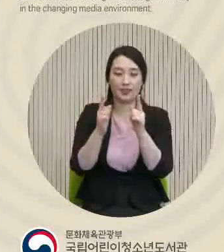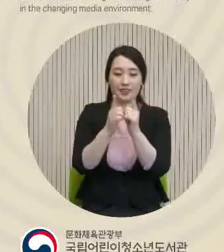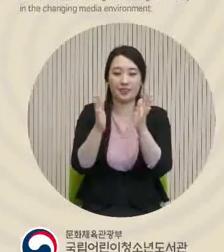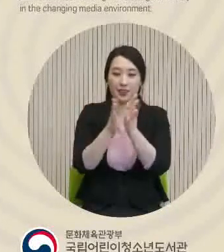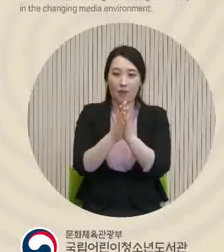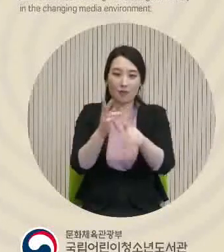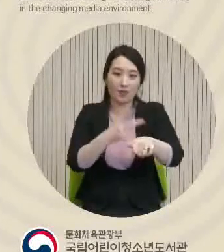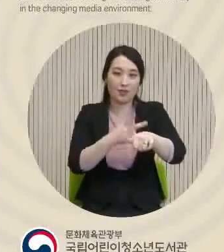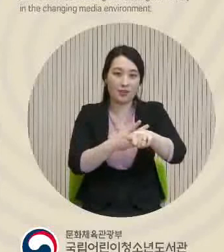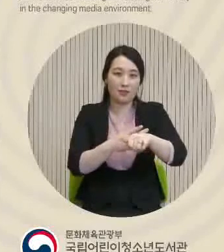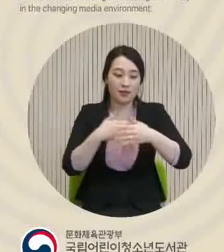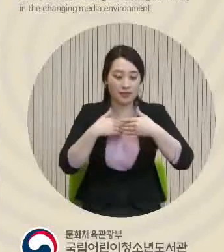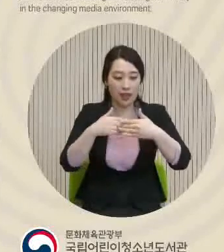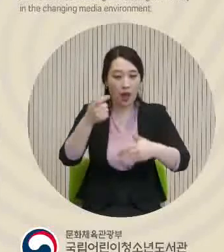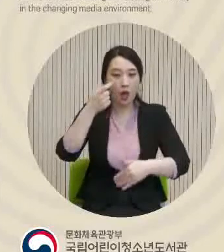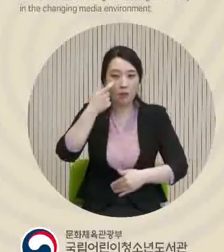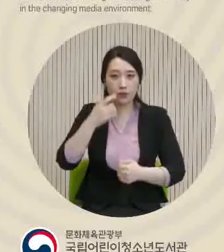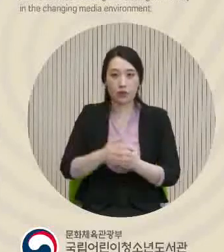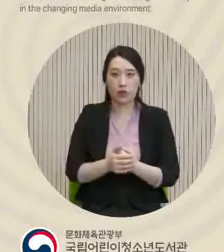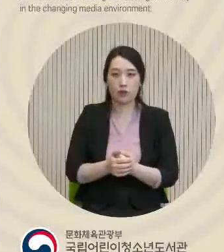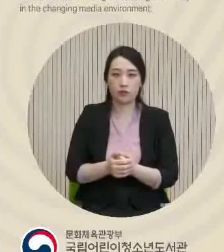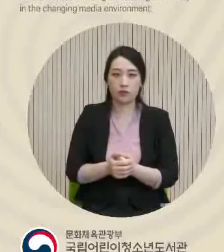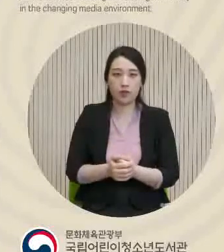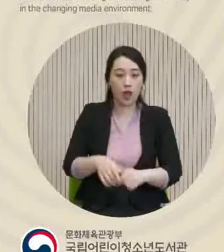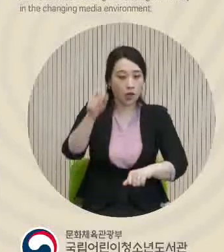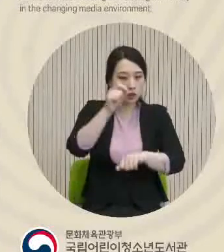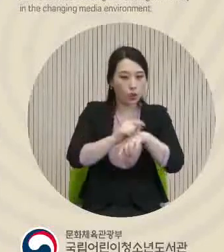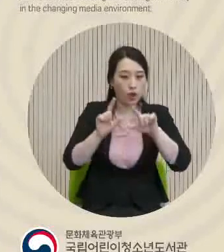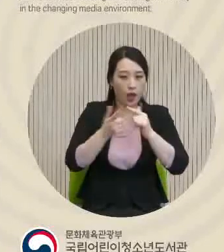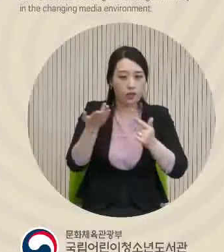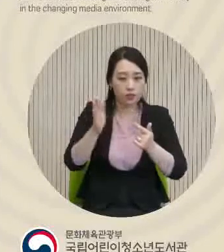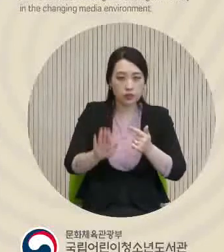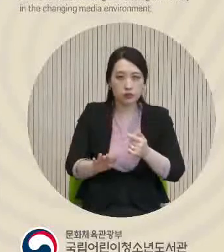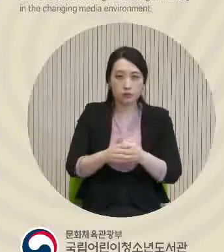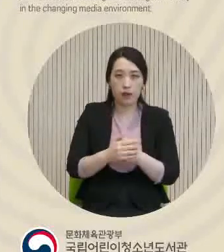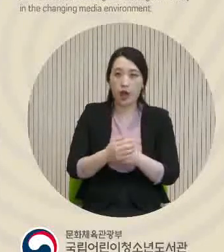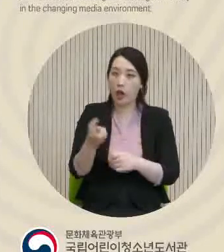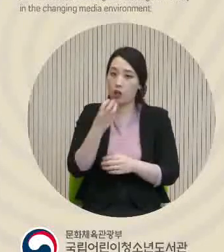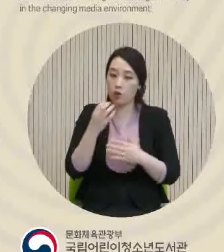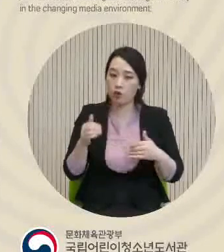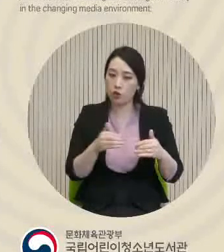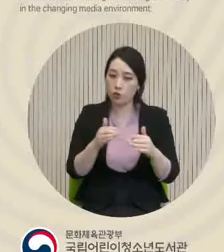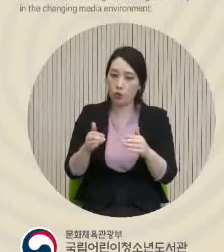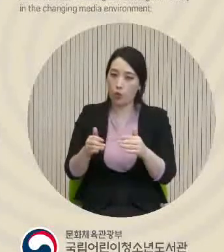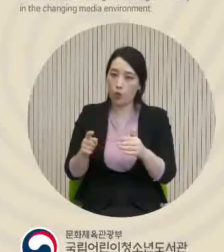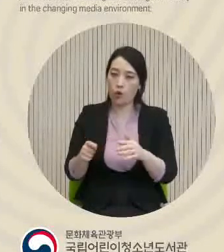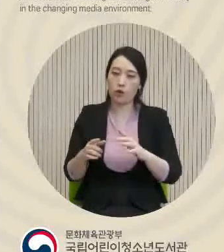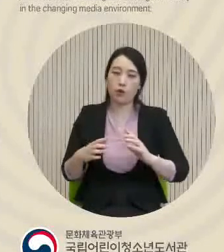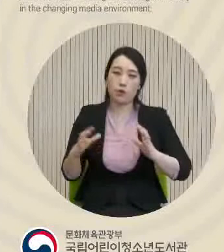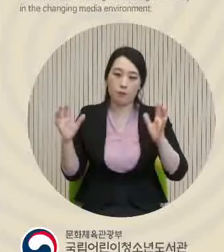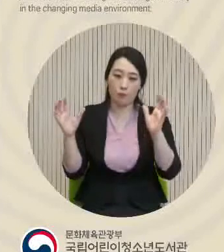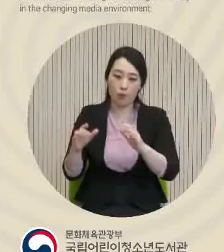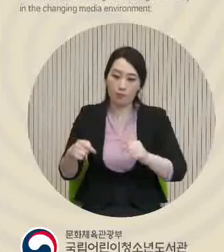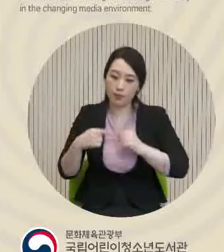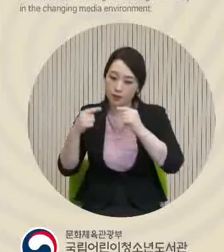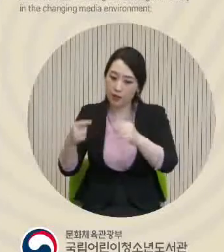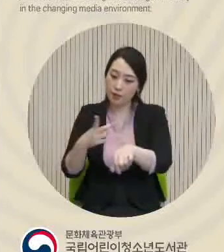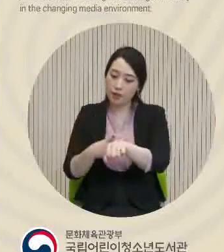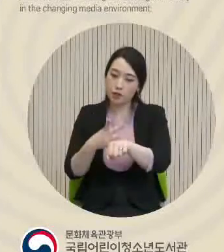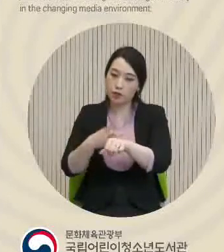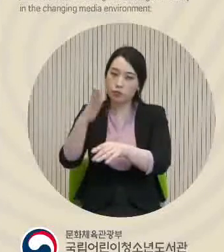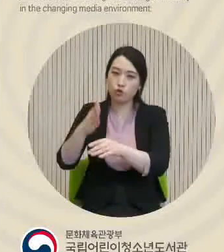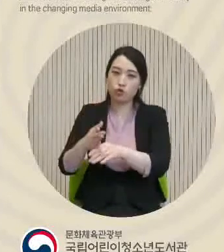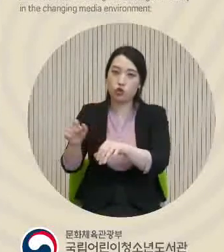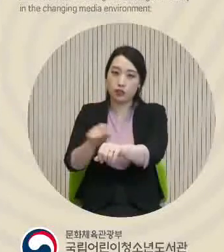3 schools applied for it, and they implemented the projects on their own. And not the teacher librarian, but